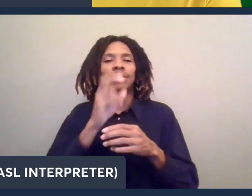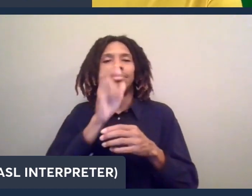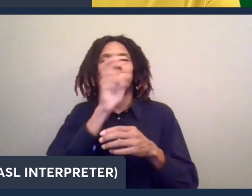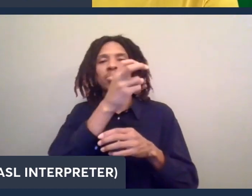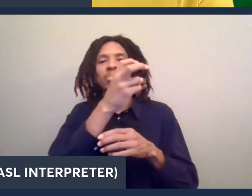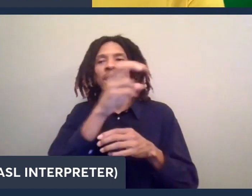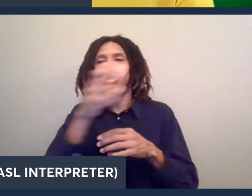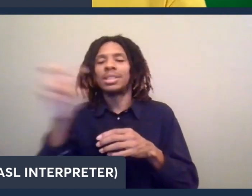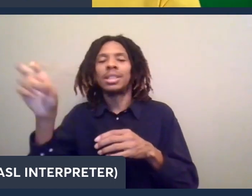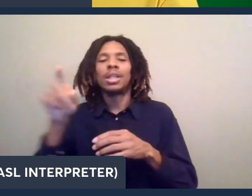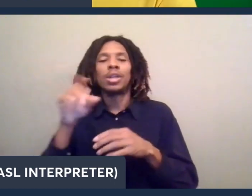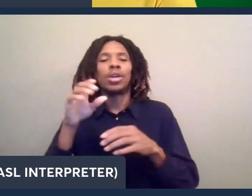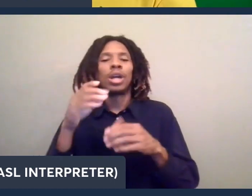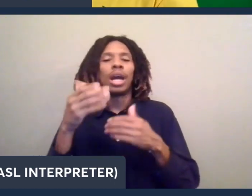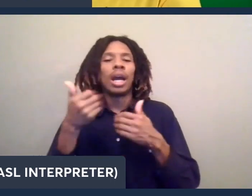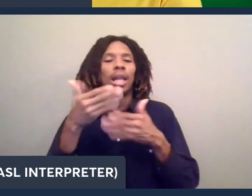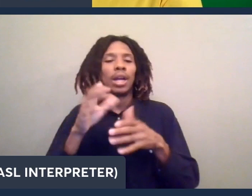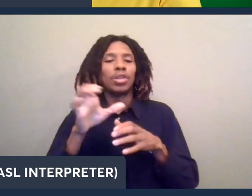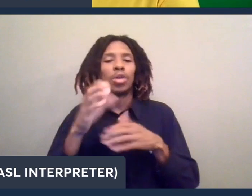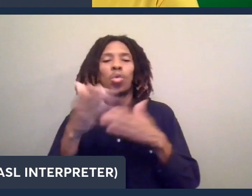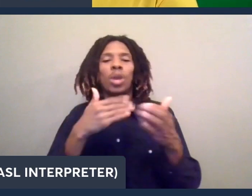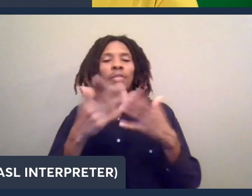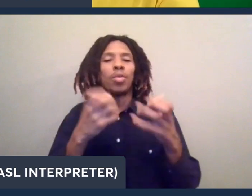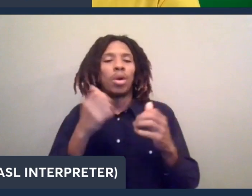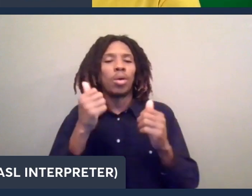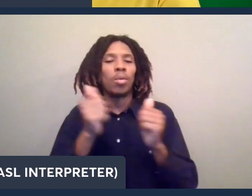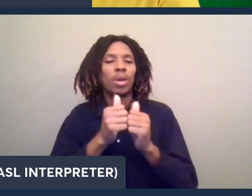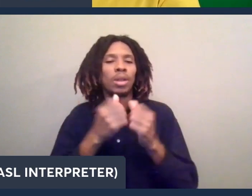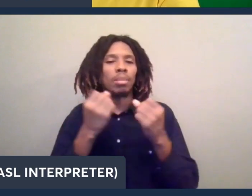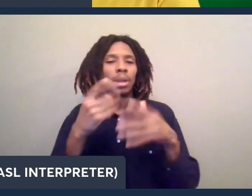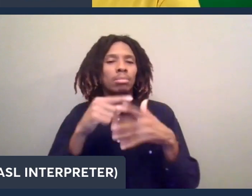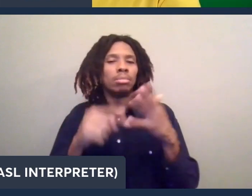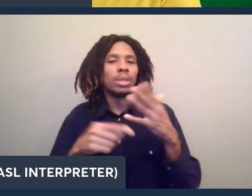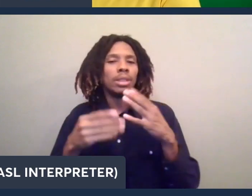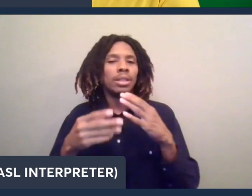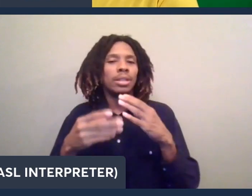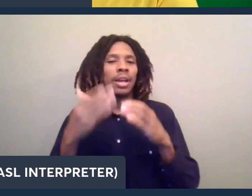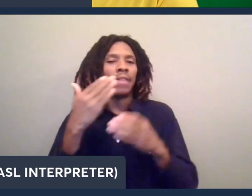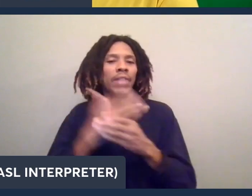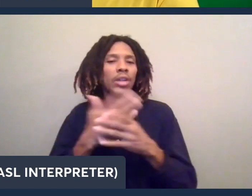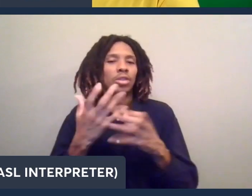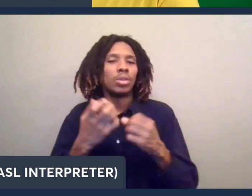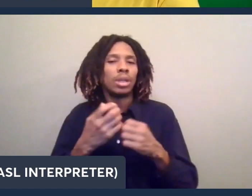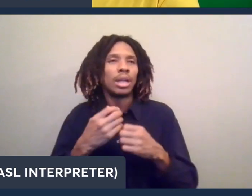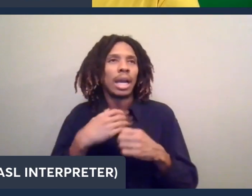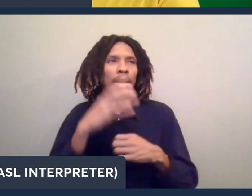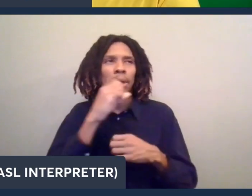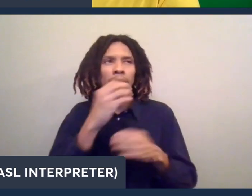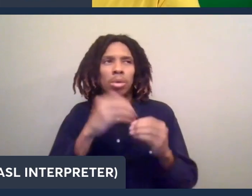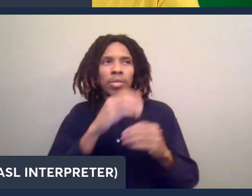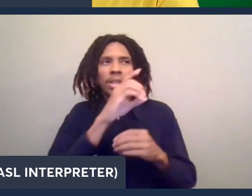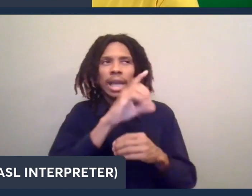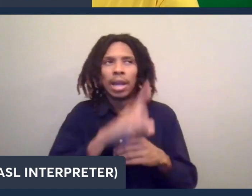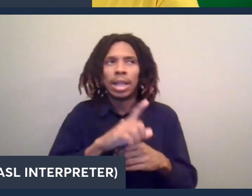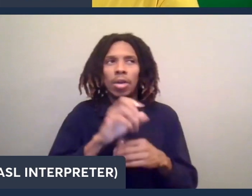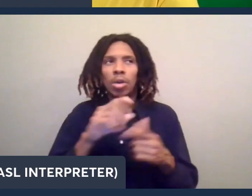might upload. Or I guess, I'm guessing there might be a download or read event too.